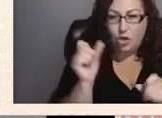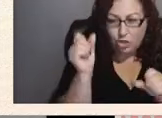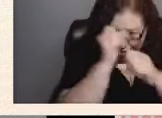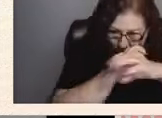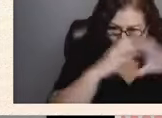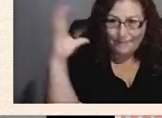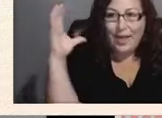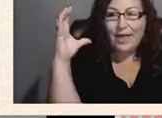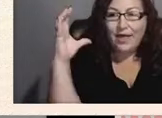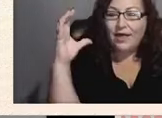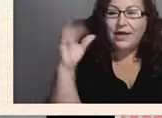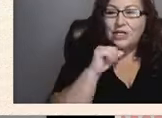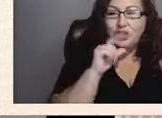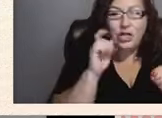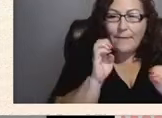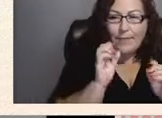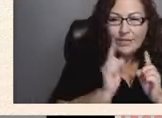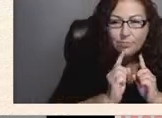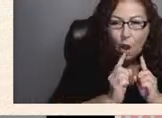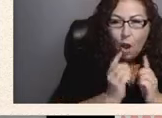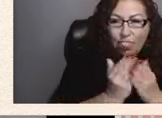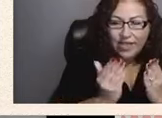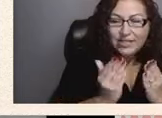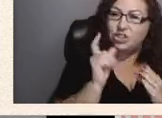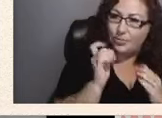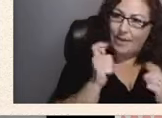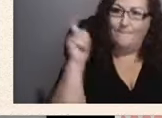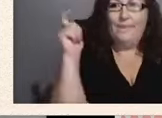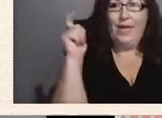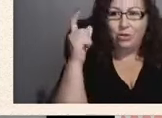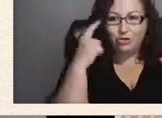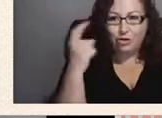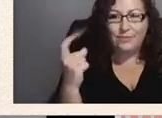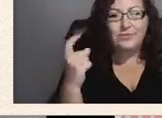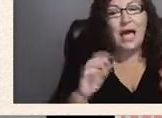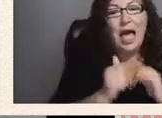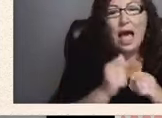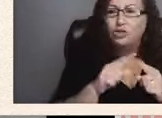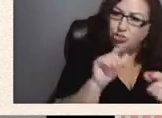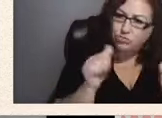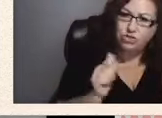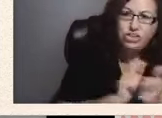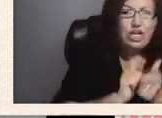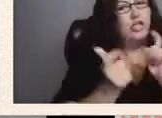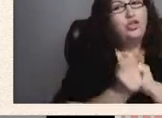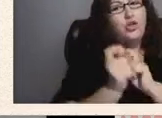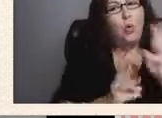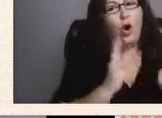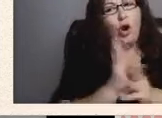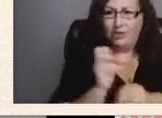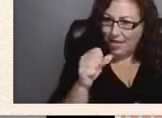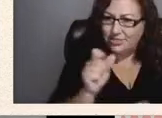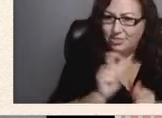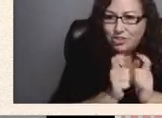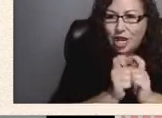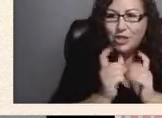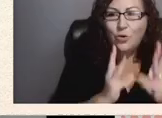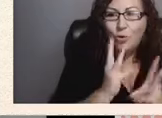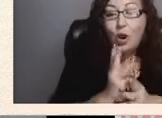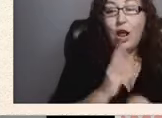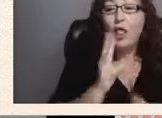bitsy things. You should have big dreams about how to change the world. Yes, change the world. And the world to you might just